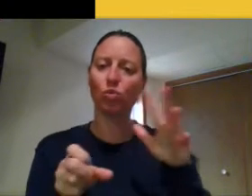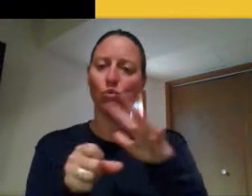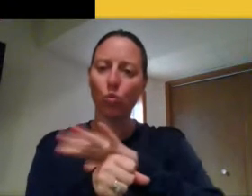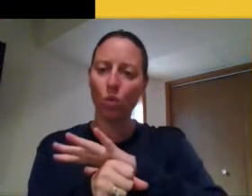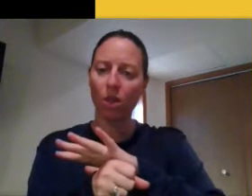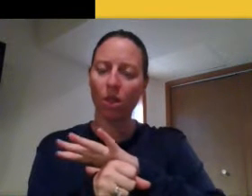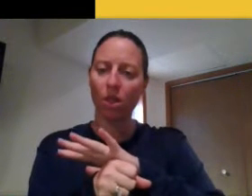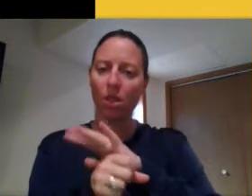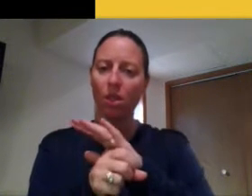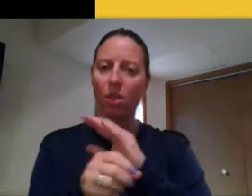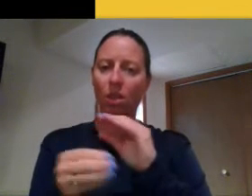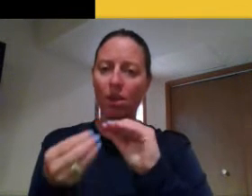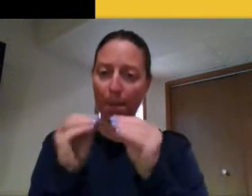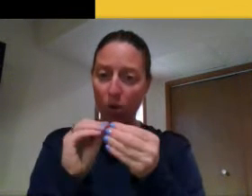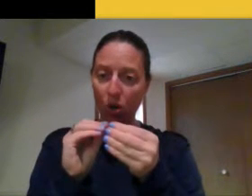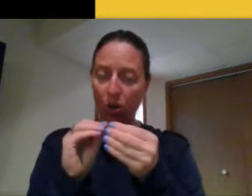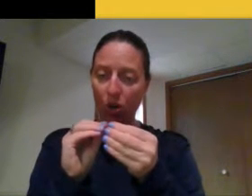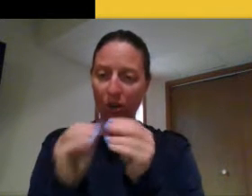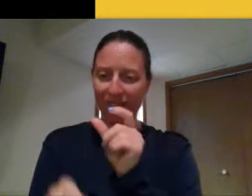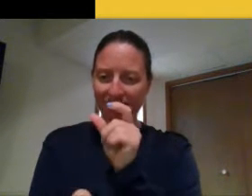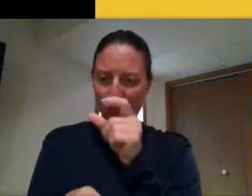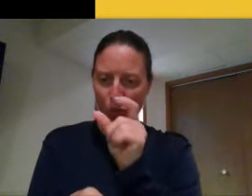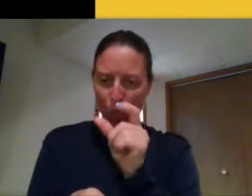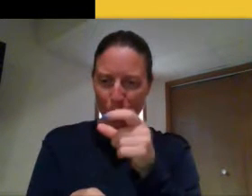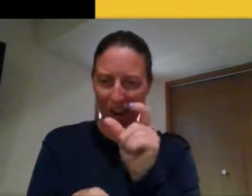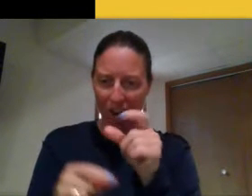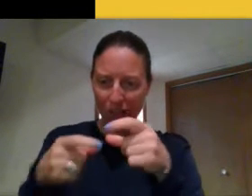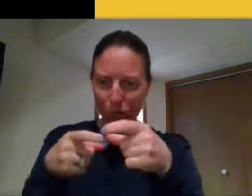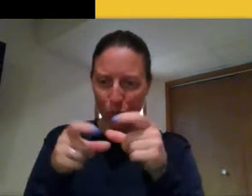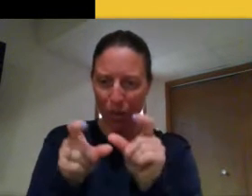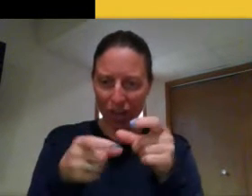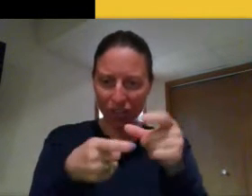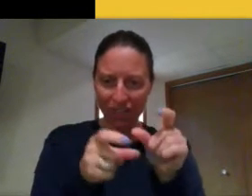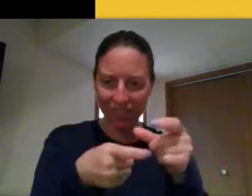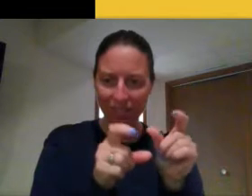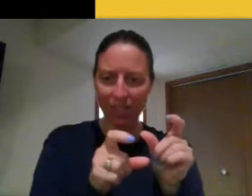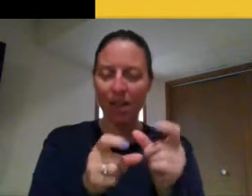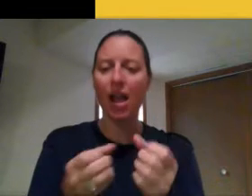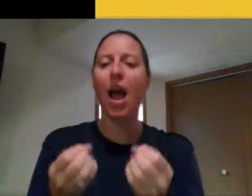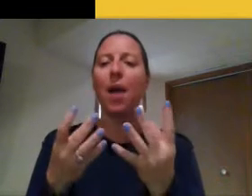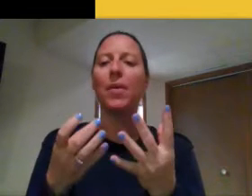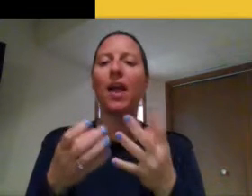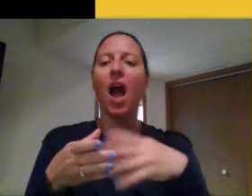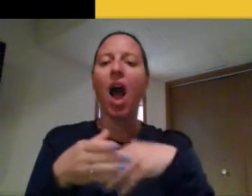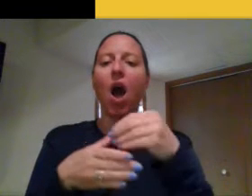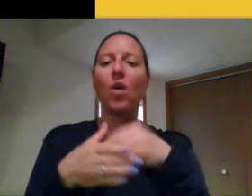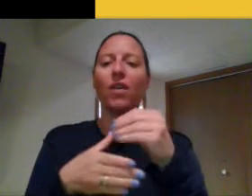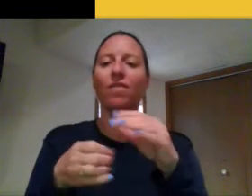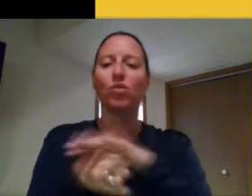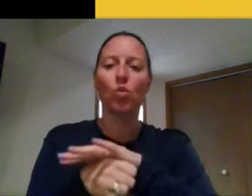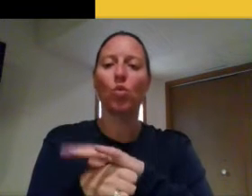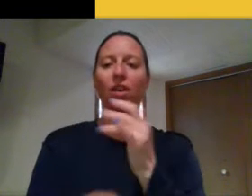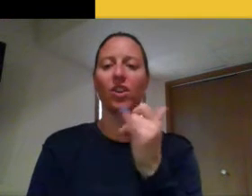total number and how many of those out of the total are yellow.